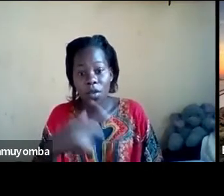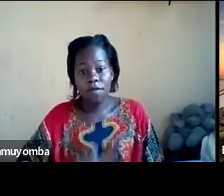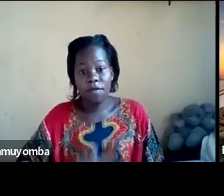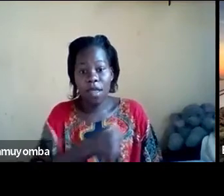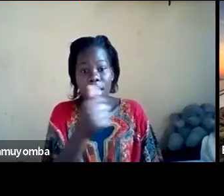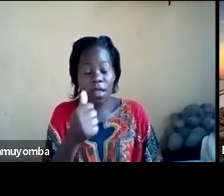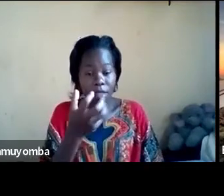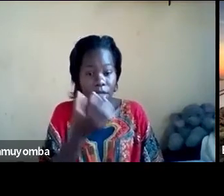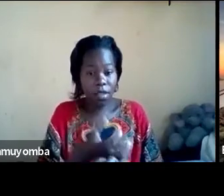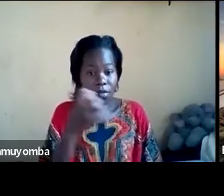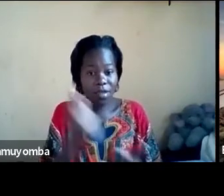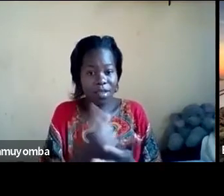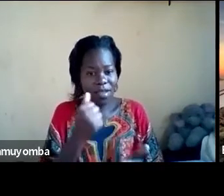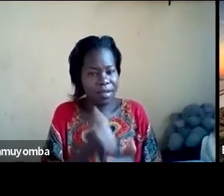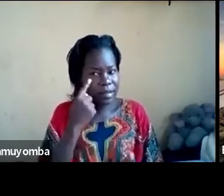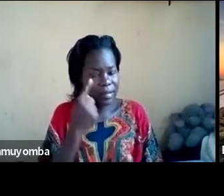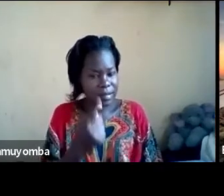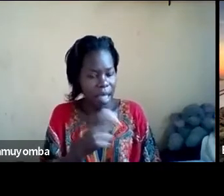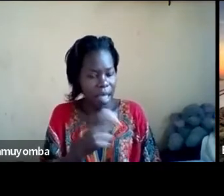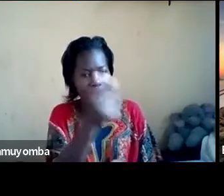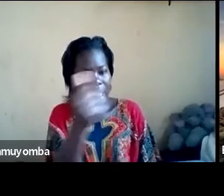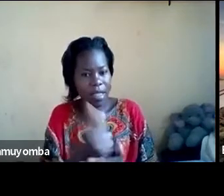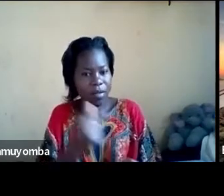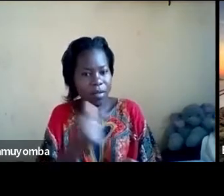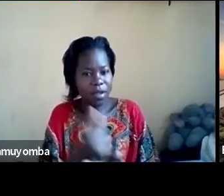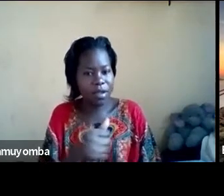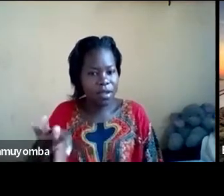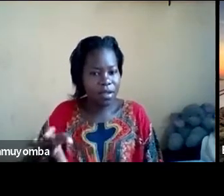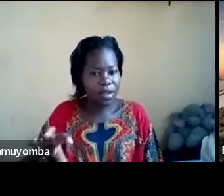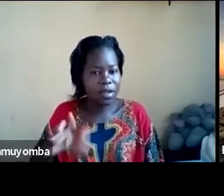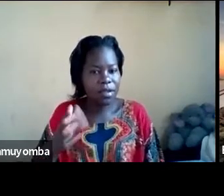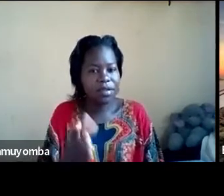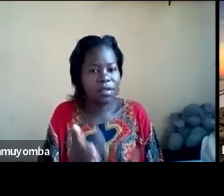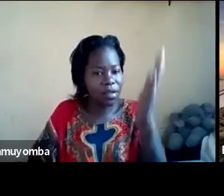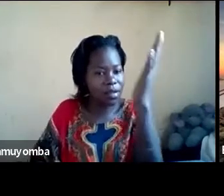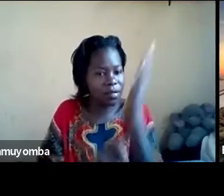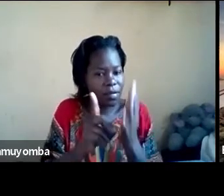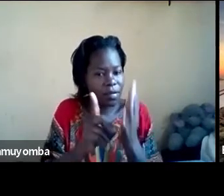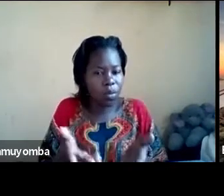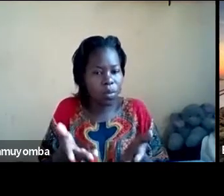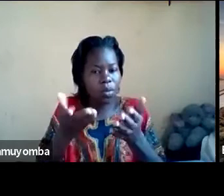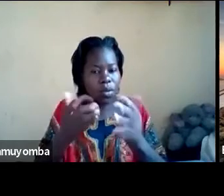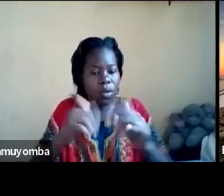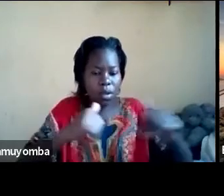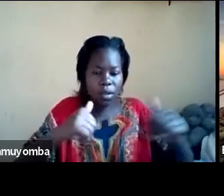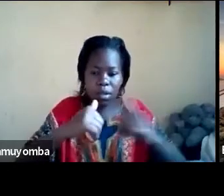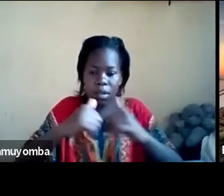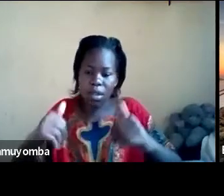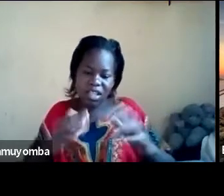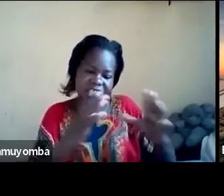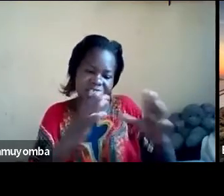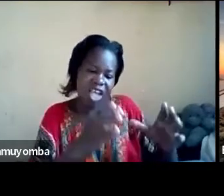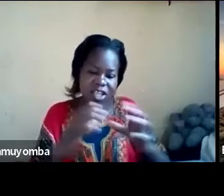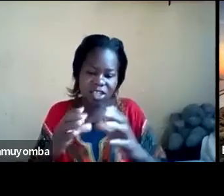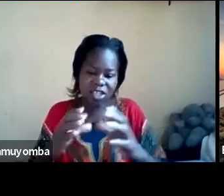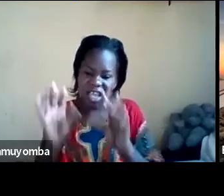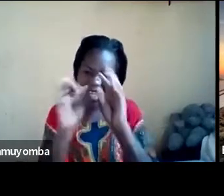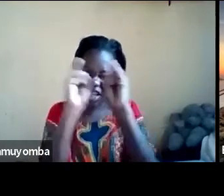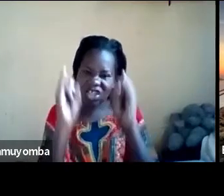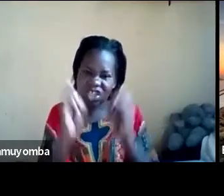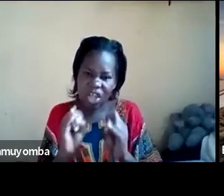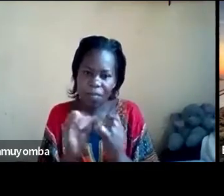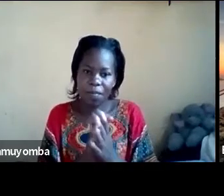that were advanced, they were even segregating their products in terms of size and shape, right? So this women